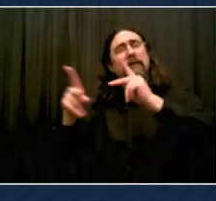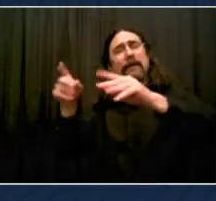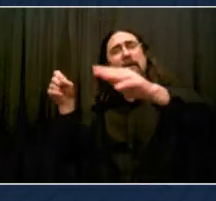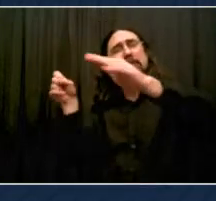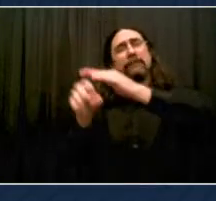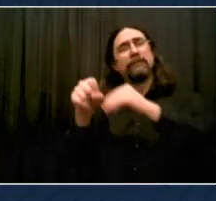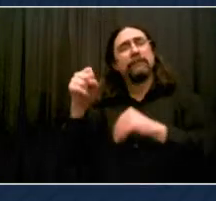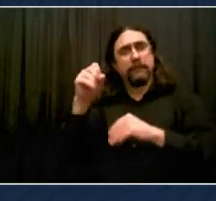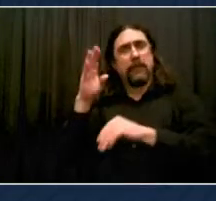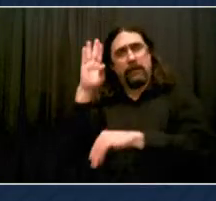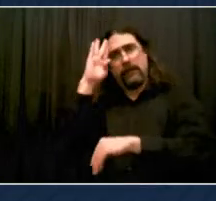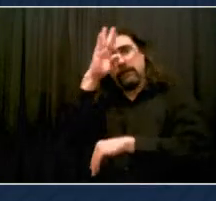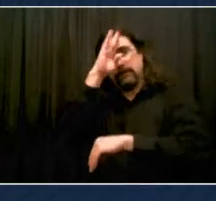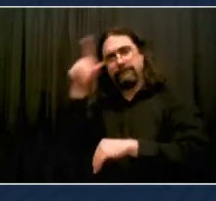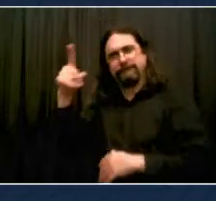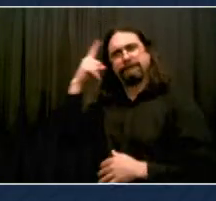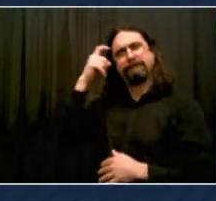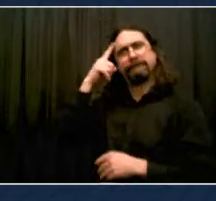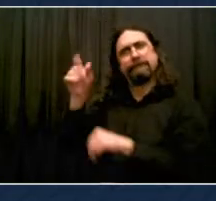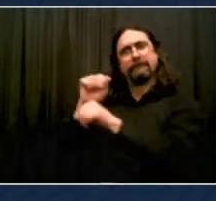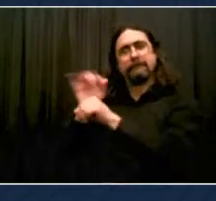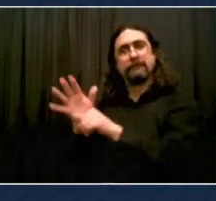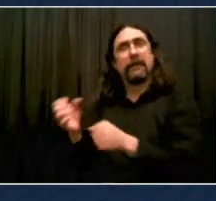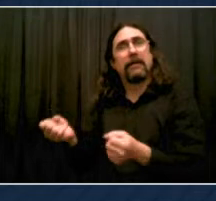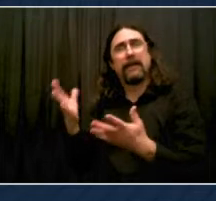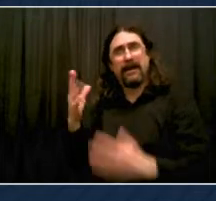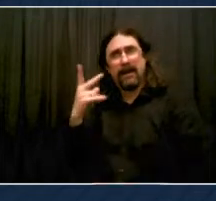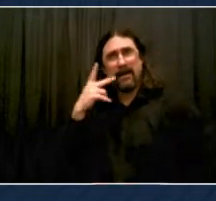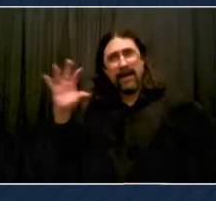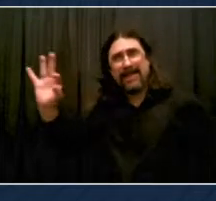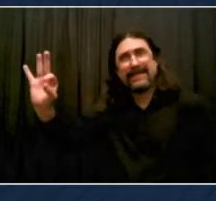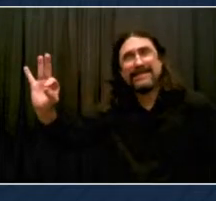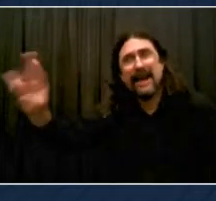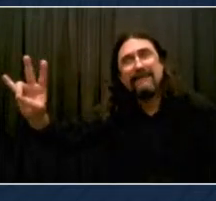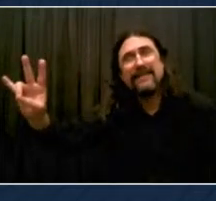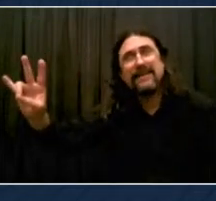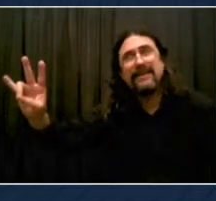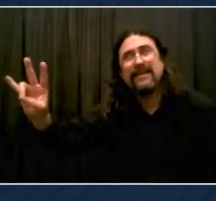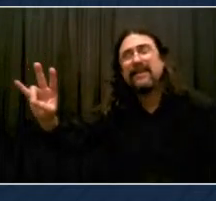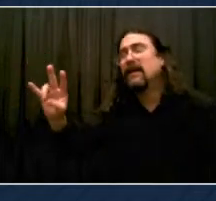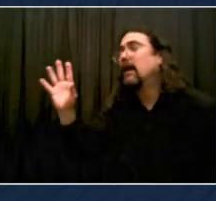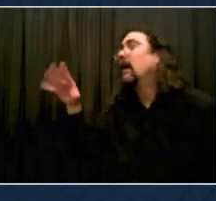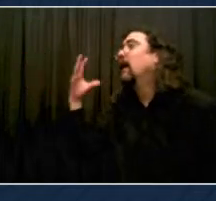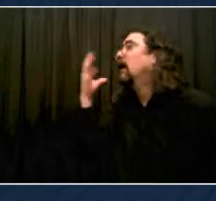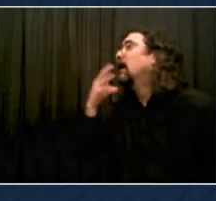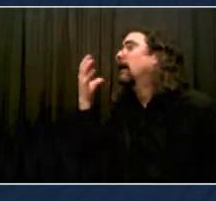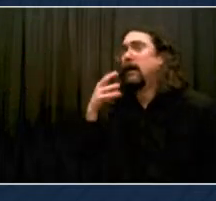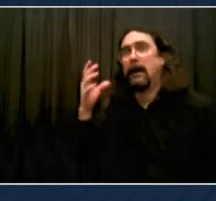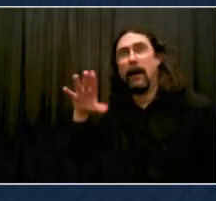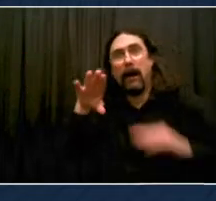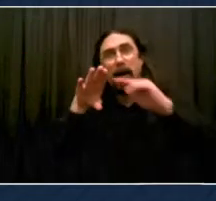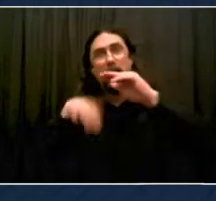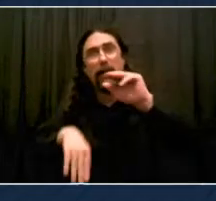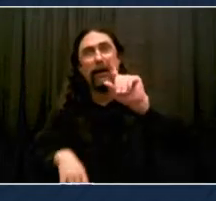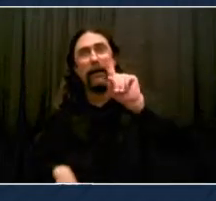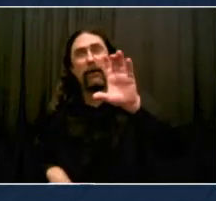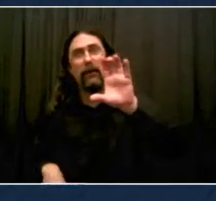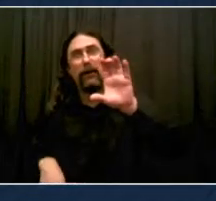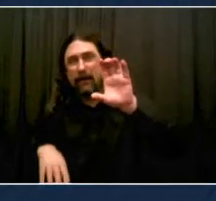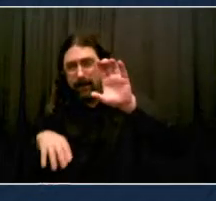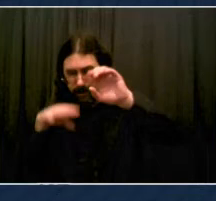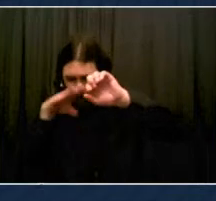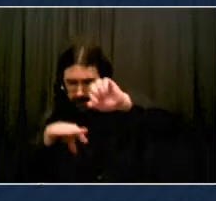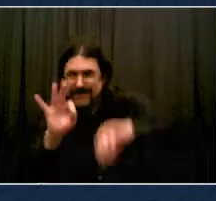your own eyes. Today's report, 97 patients. Look at that line go down and down.